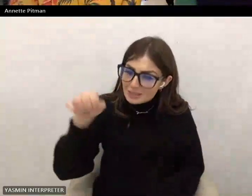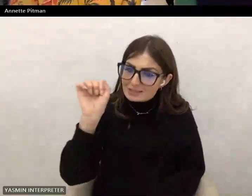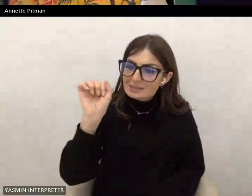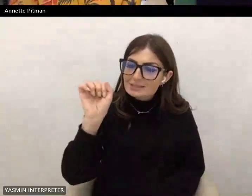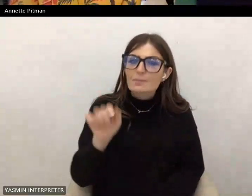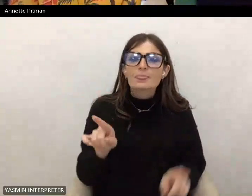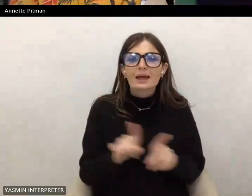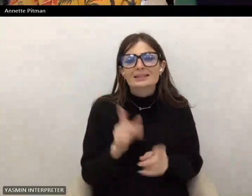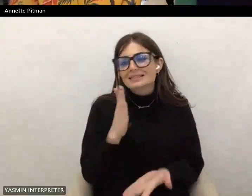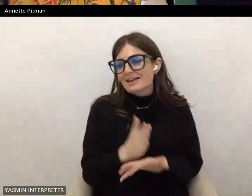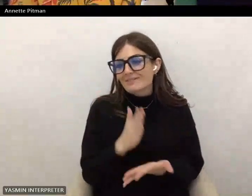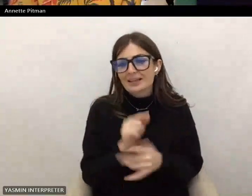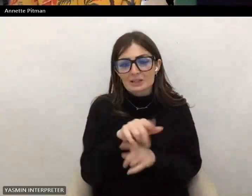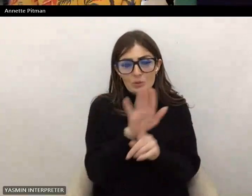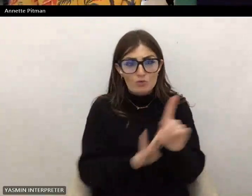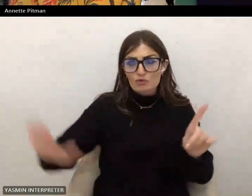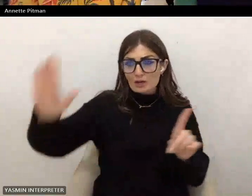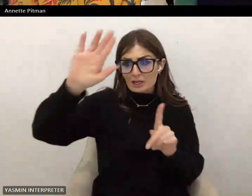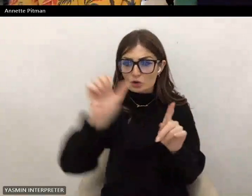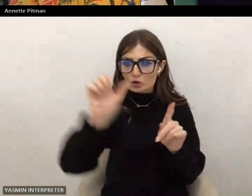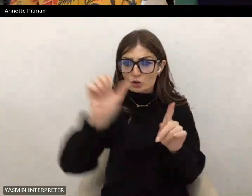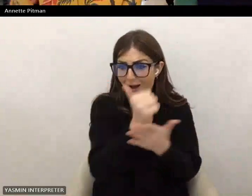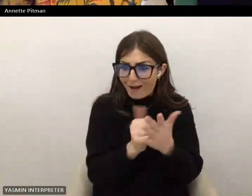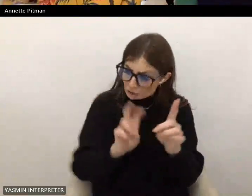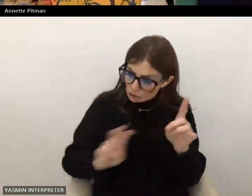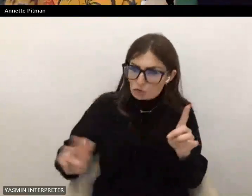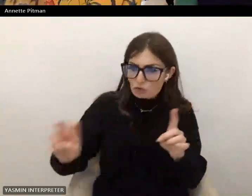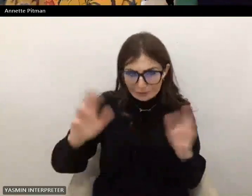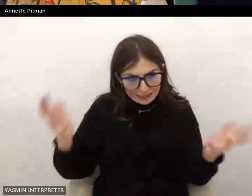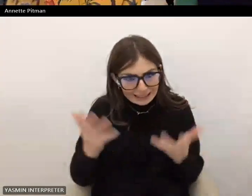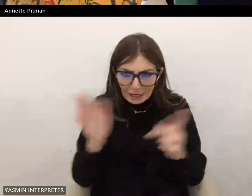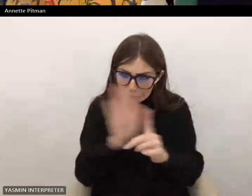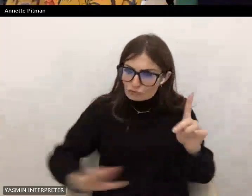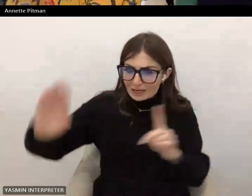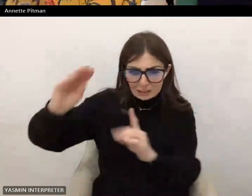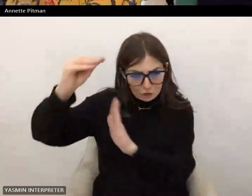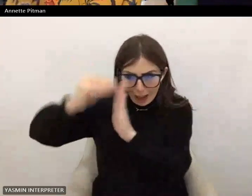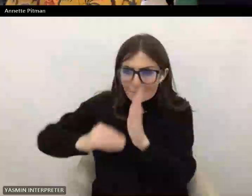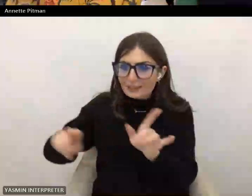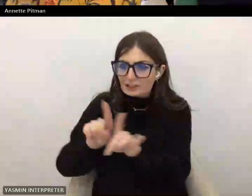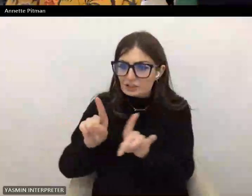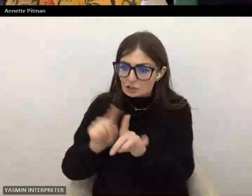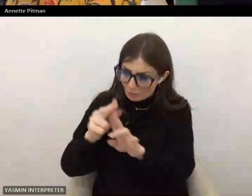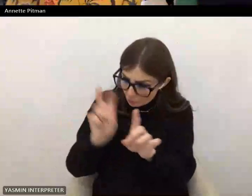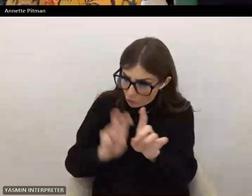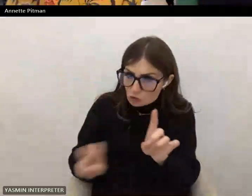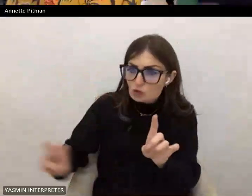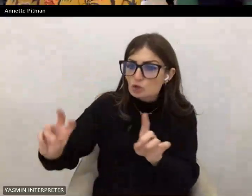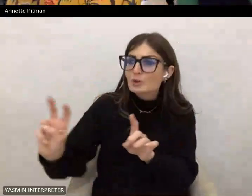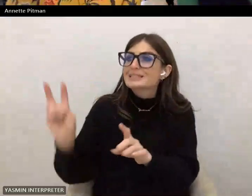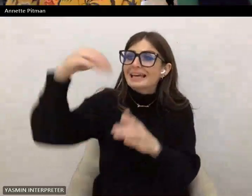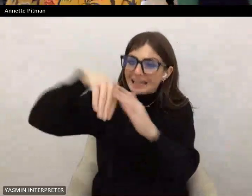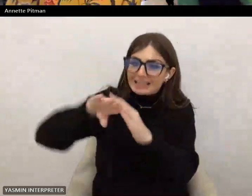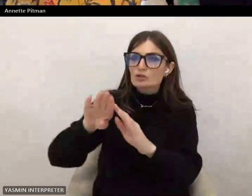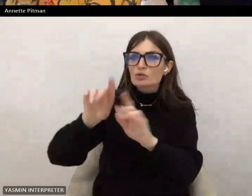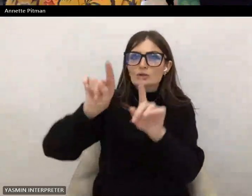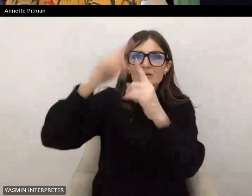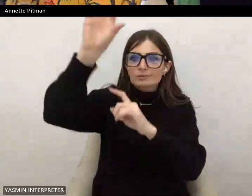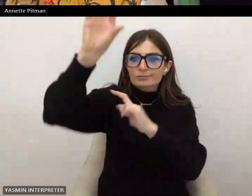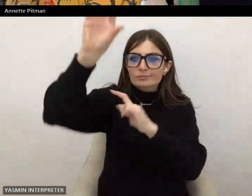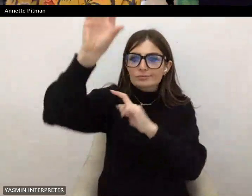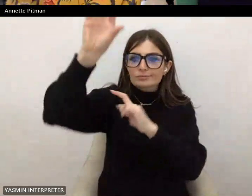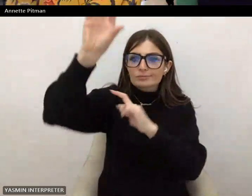most definitely regional arts touring encourages regional applications for tours that will tour interregionally, as well as an opportunity